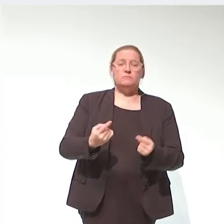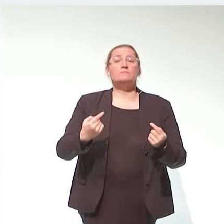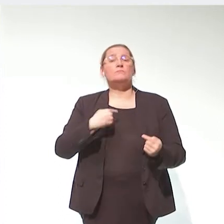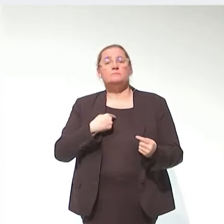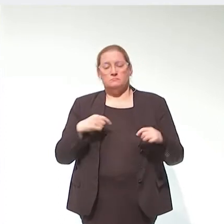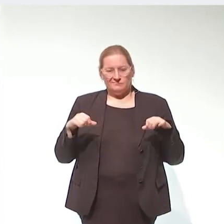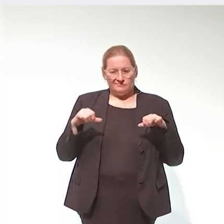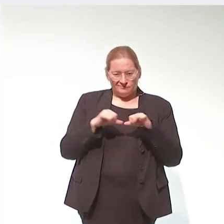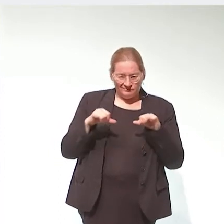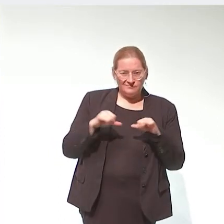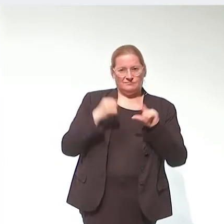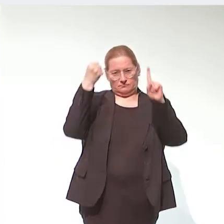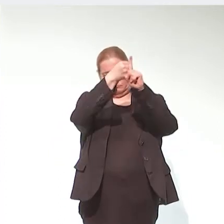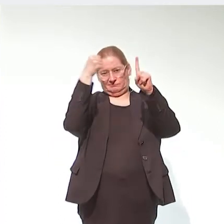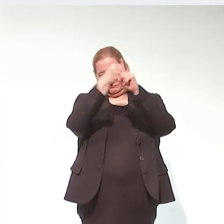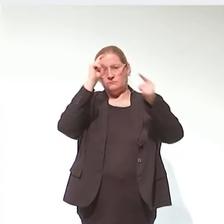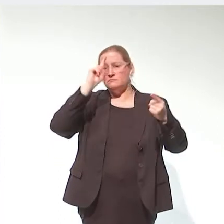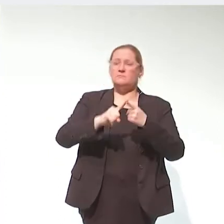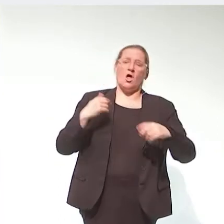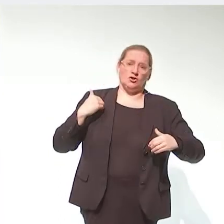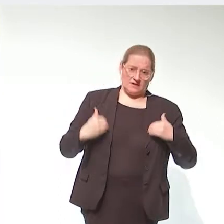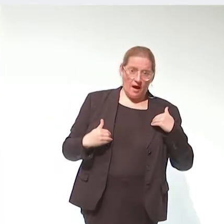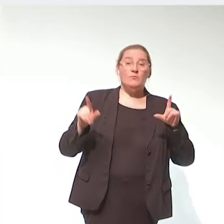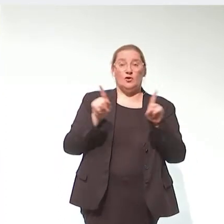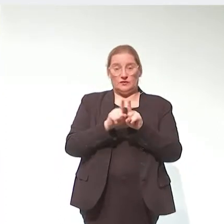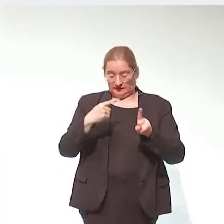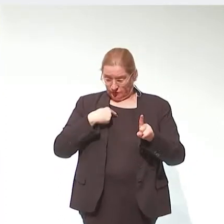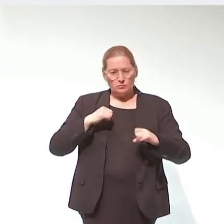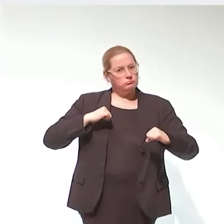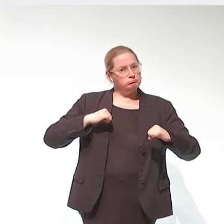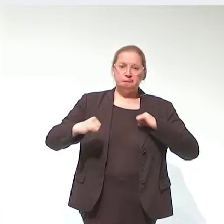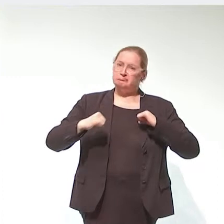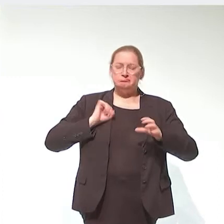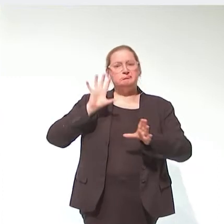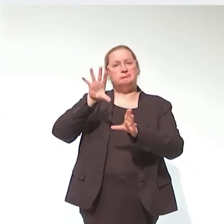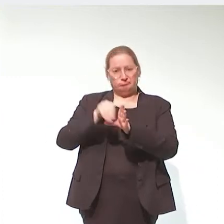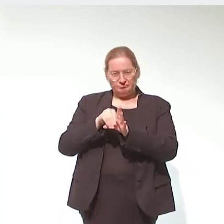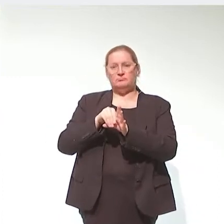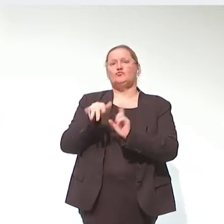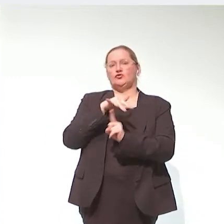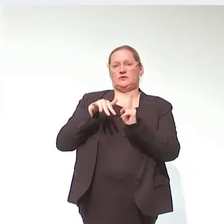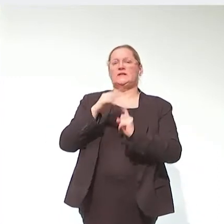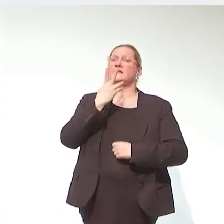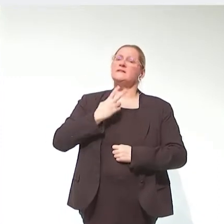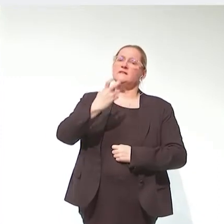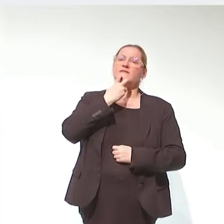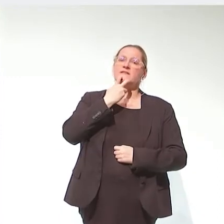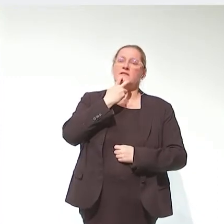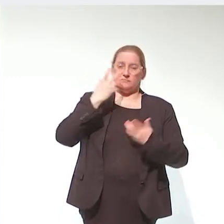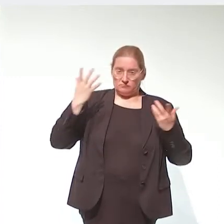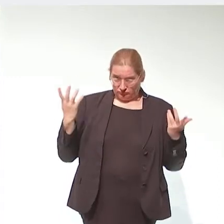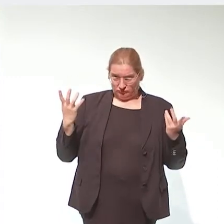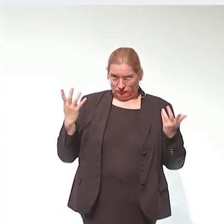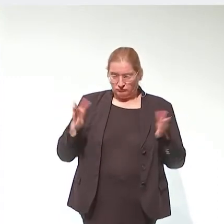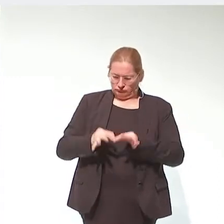been an active member of civil society on a local level, on a Nordic level, on a European